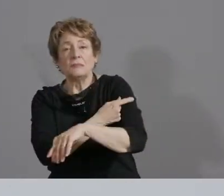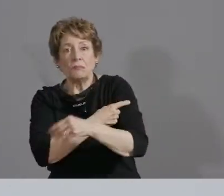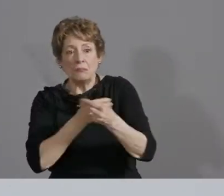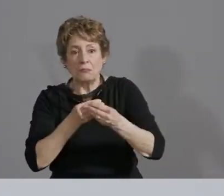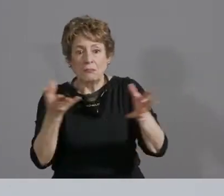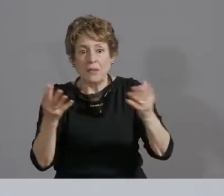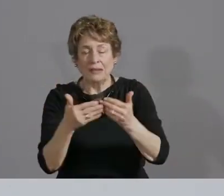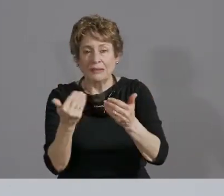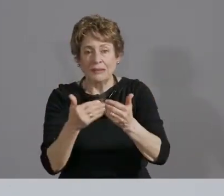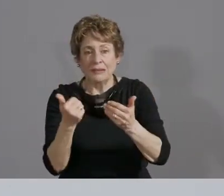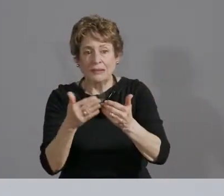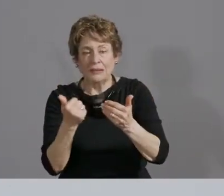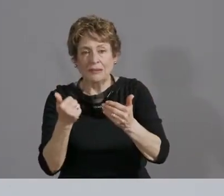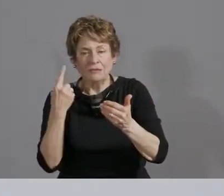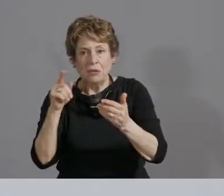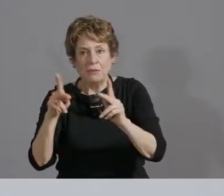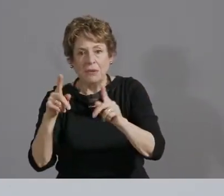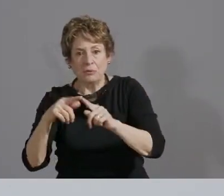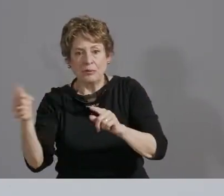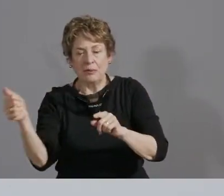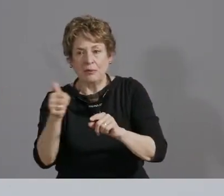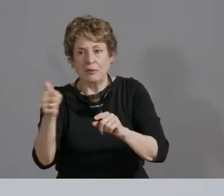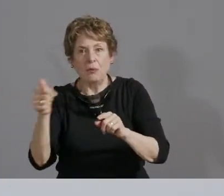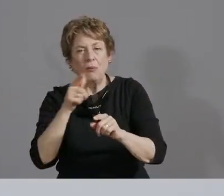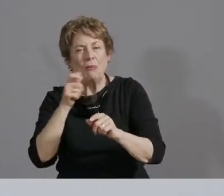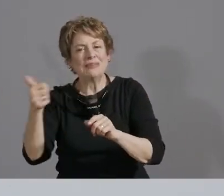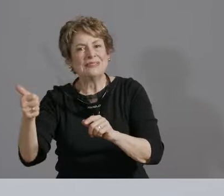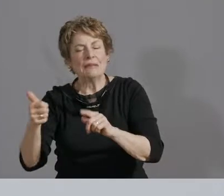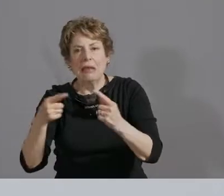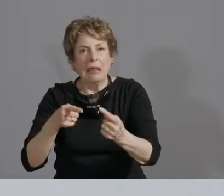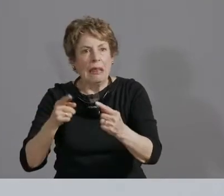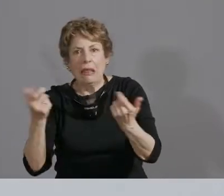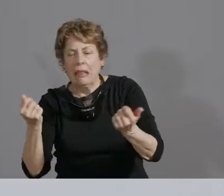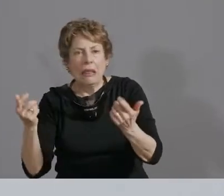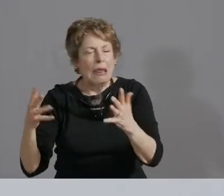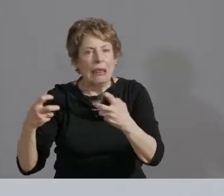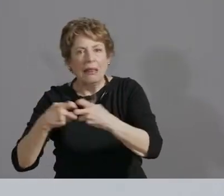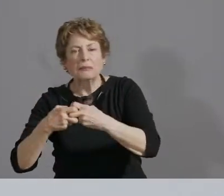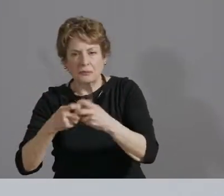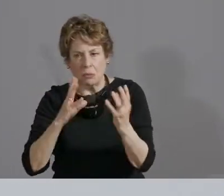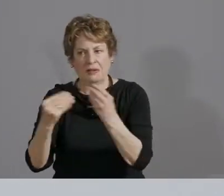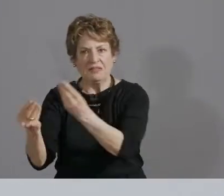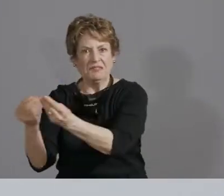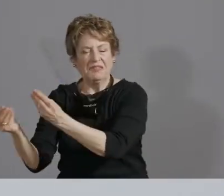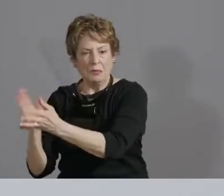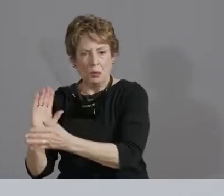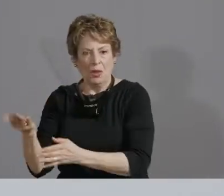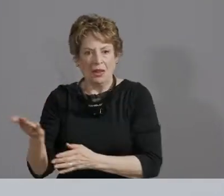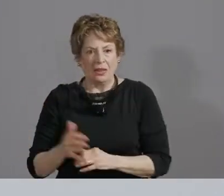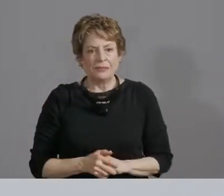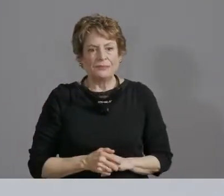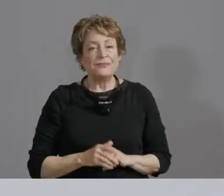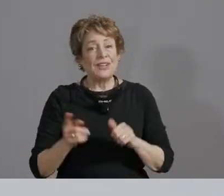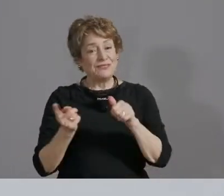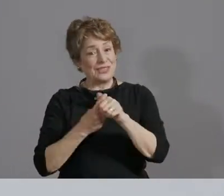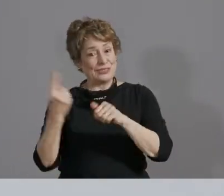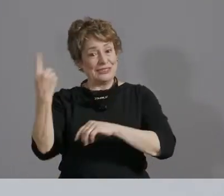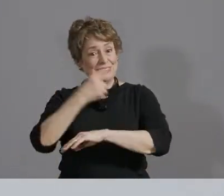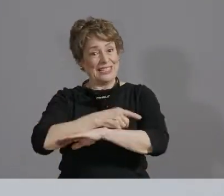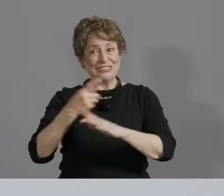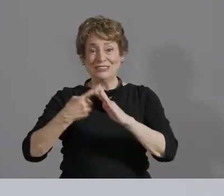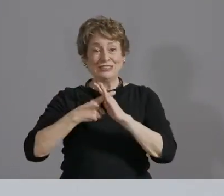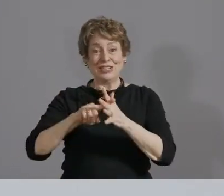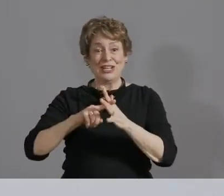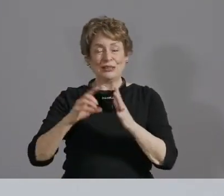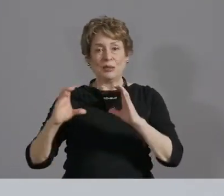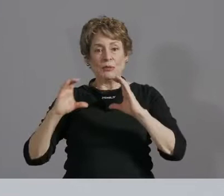intensity communication strategy kicked off in one of our high risk zip codes today. We will continue to expand that and work